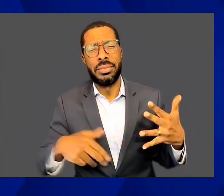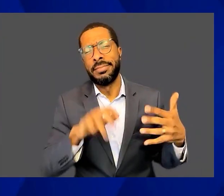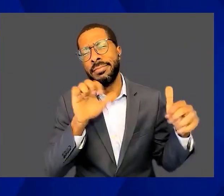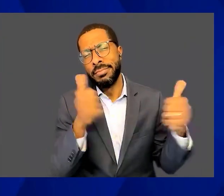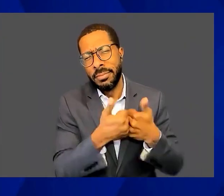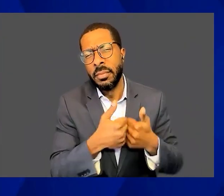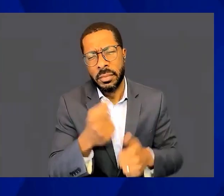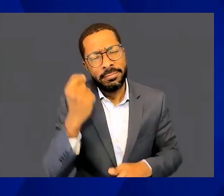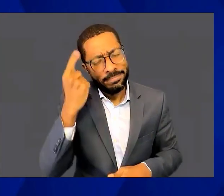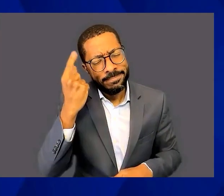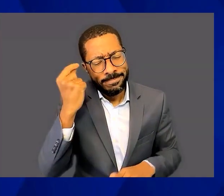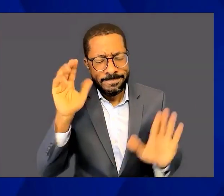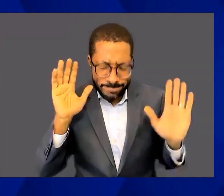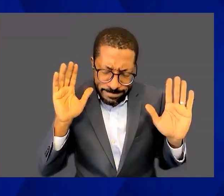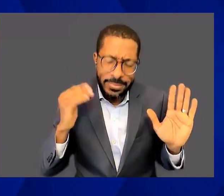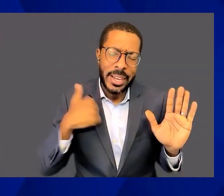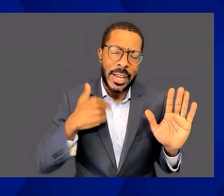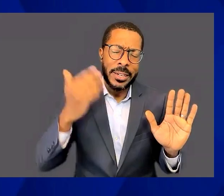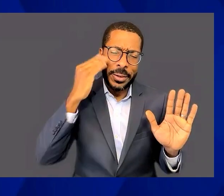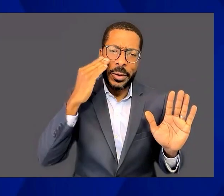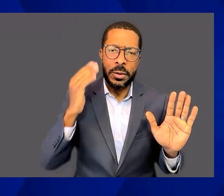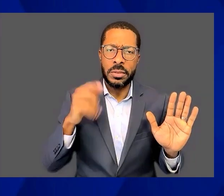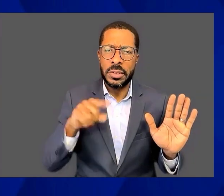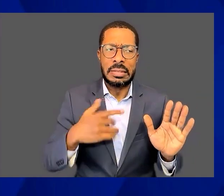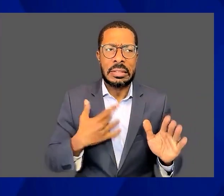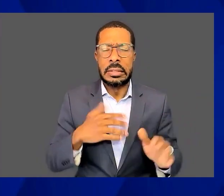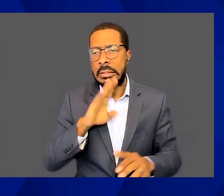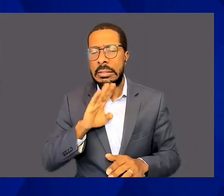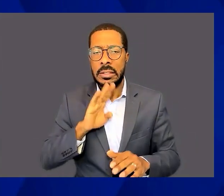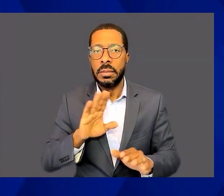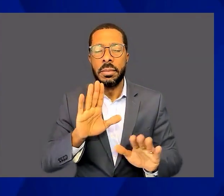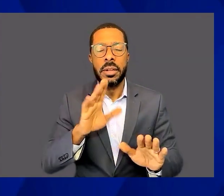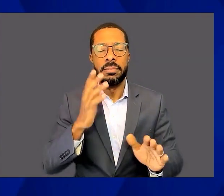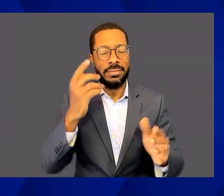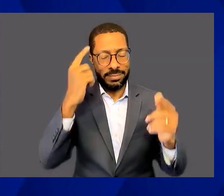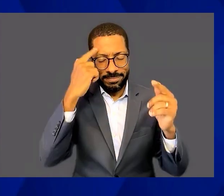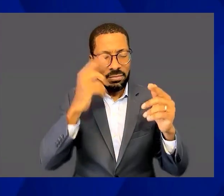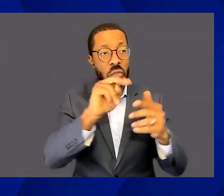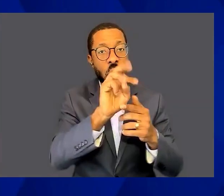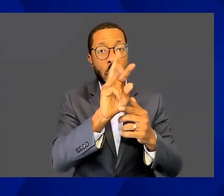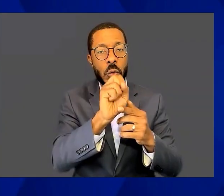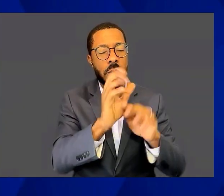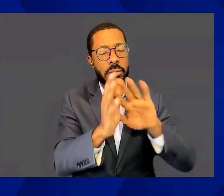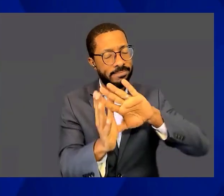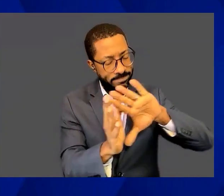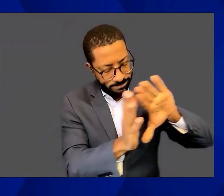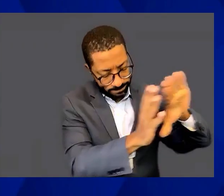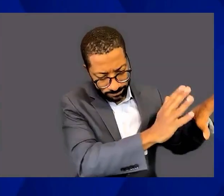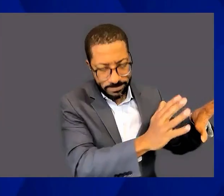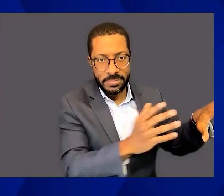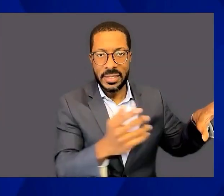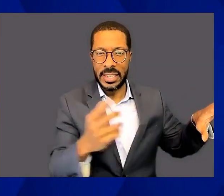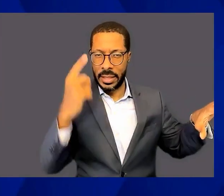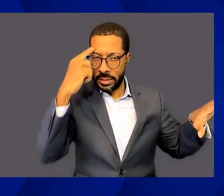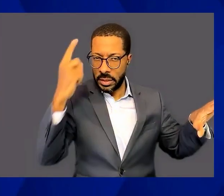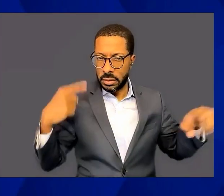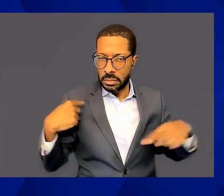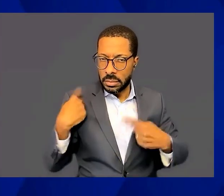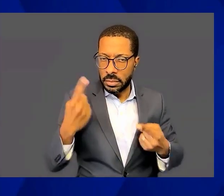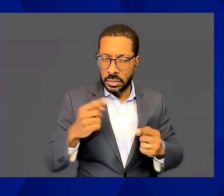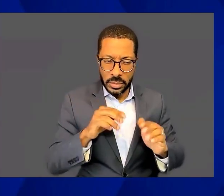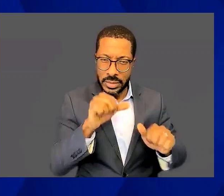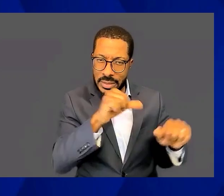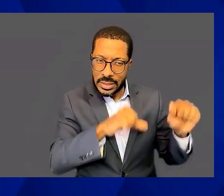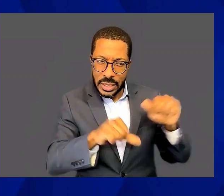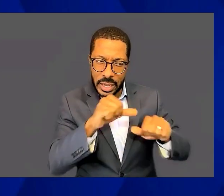and I know that's troubling. But if you take yourself out of the news for a second and you look at where science has taken us, we know more about